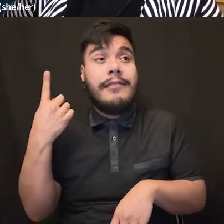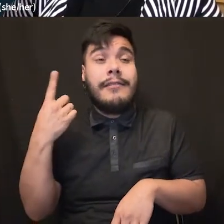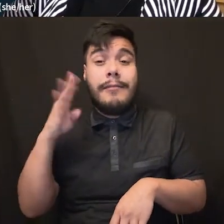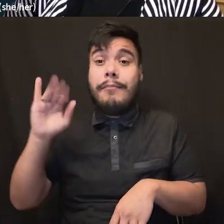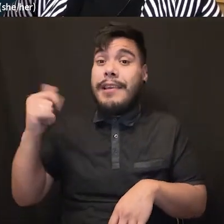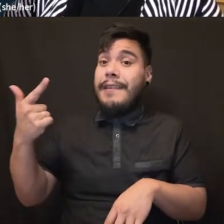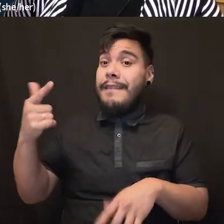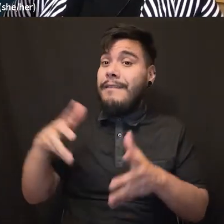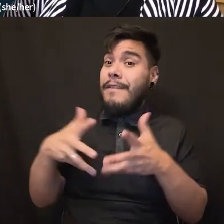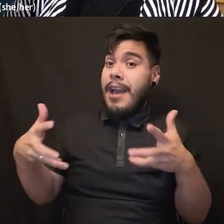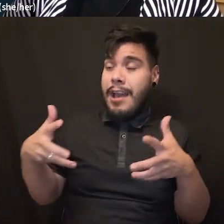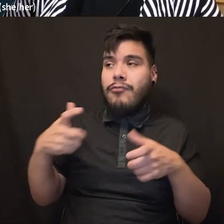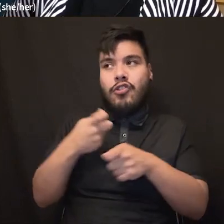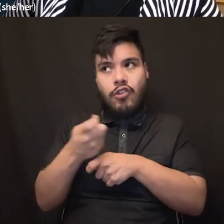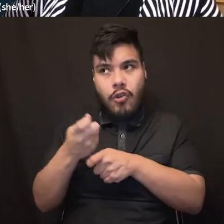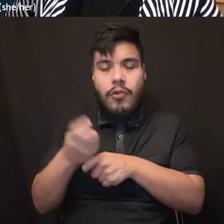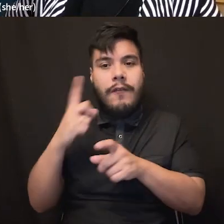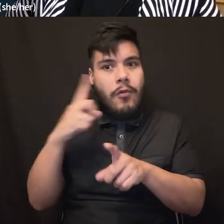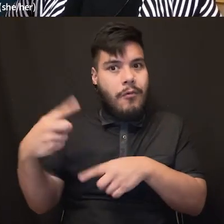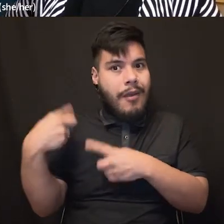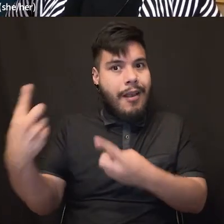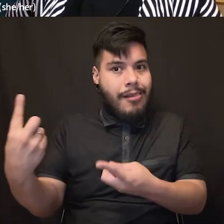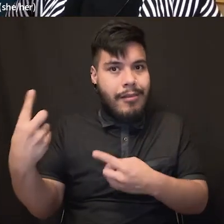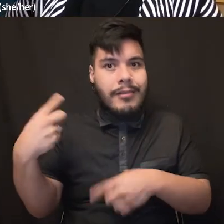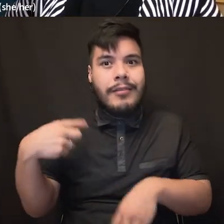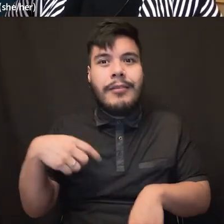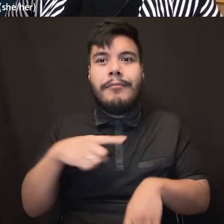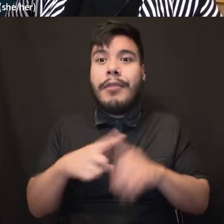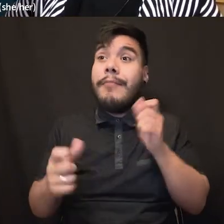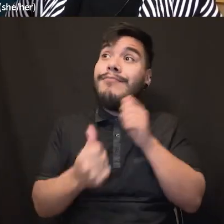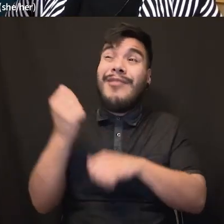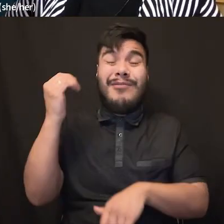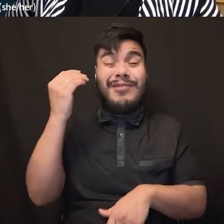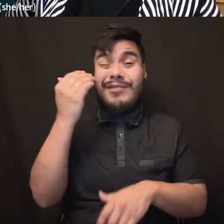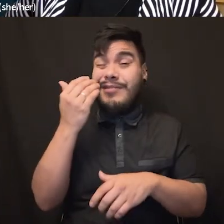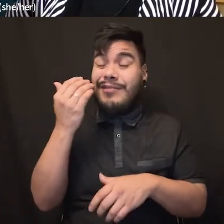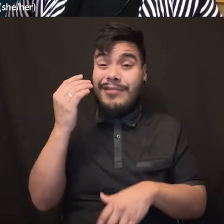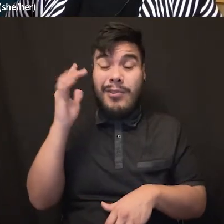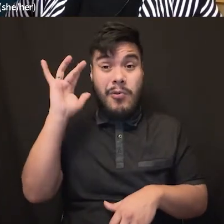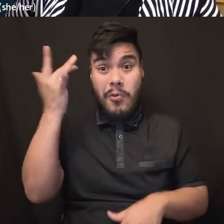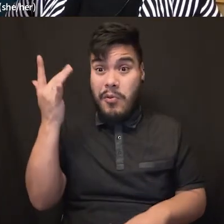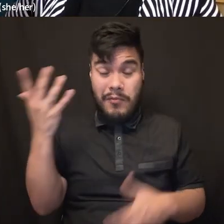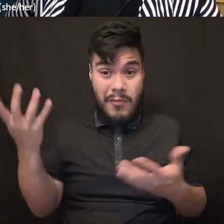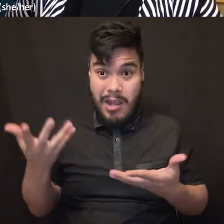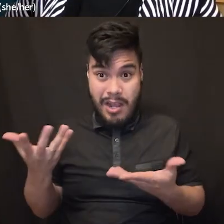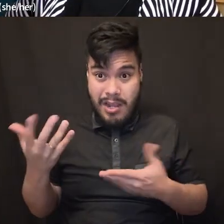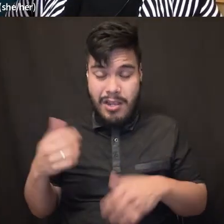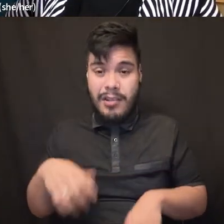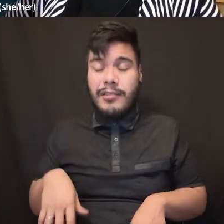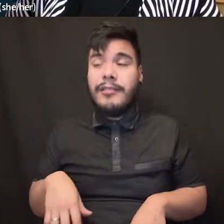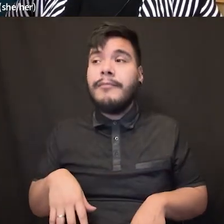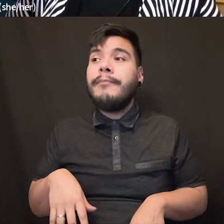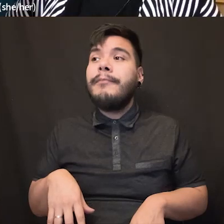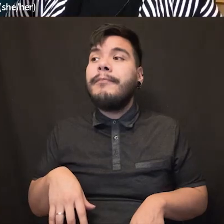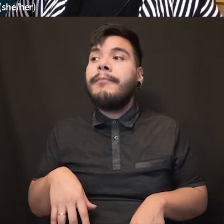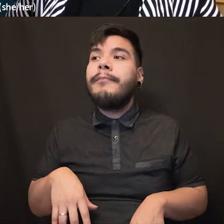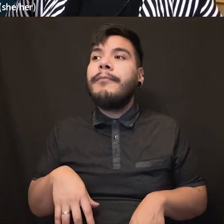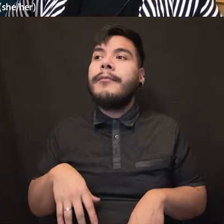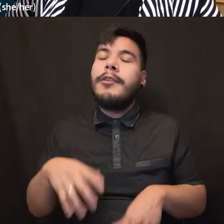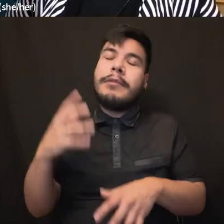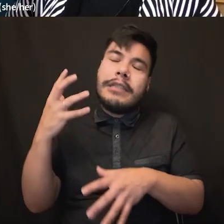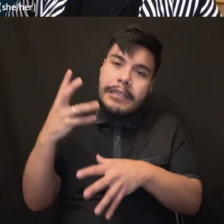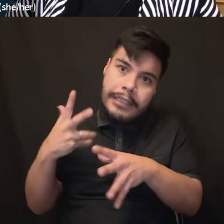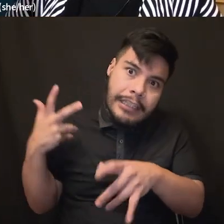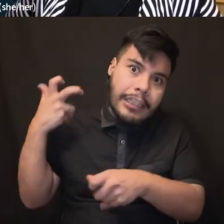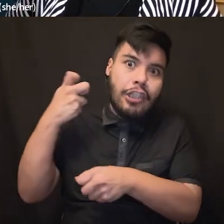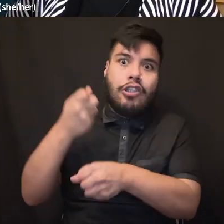while. But what has been the most annoying about that is that, oh, there's been decades of people like putting on